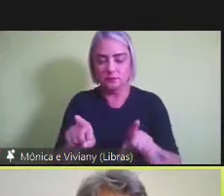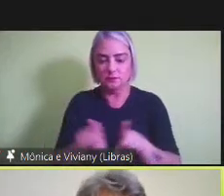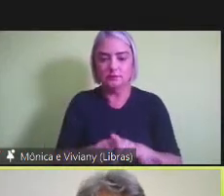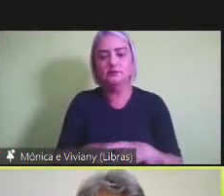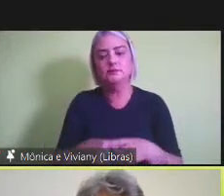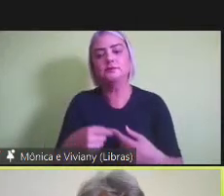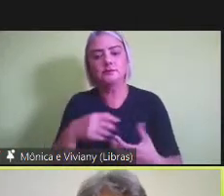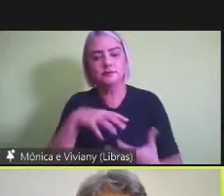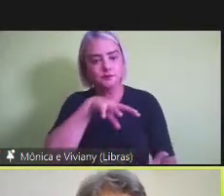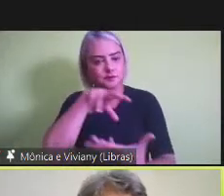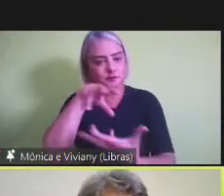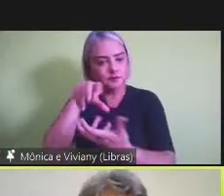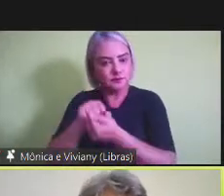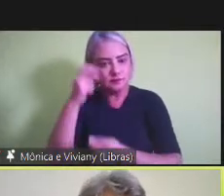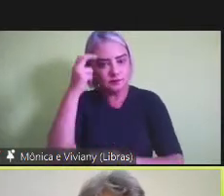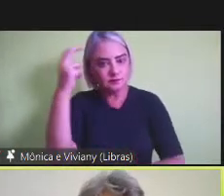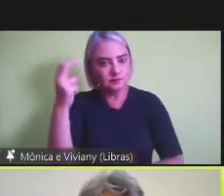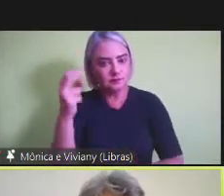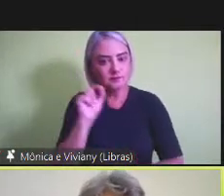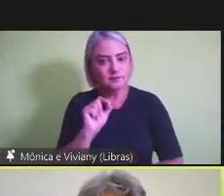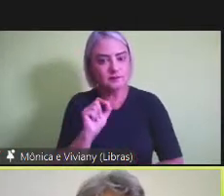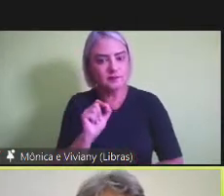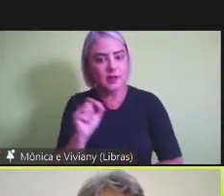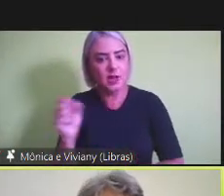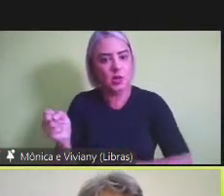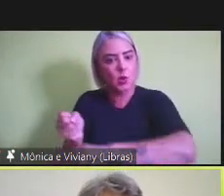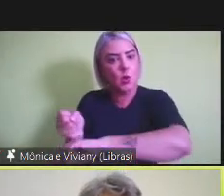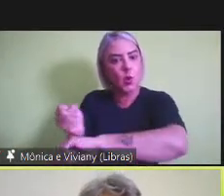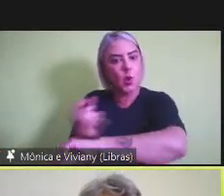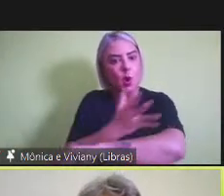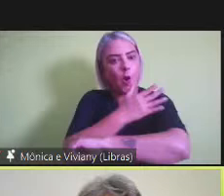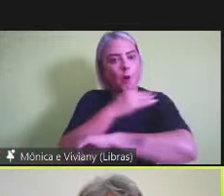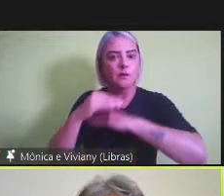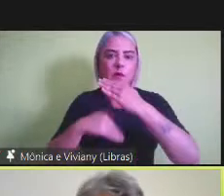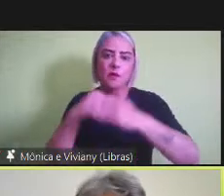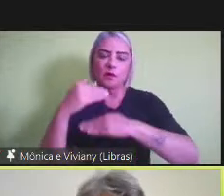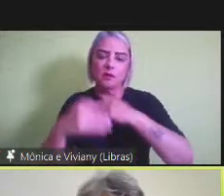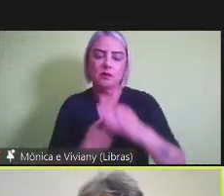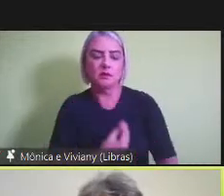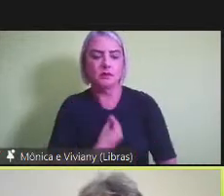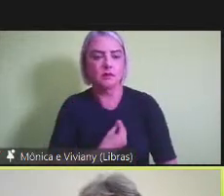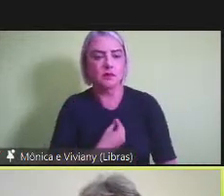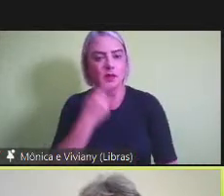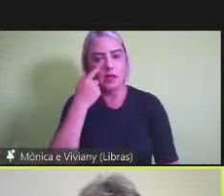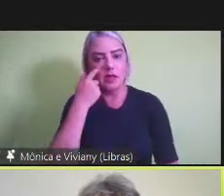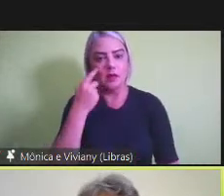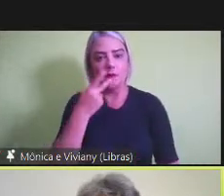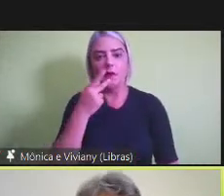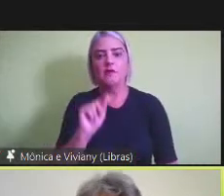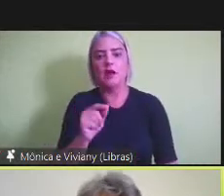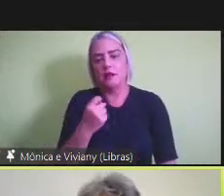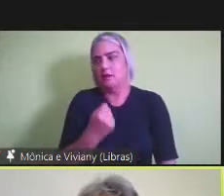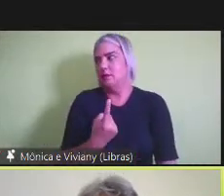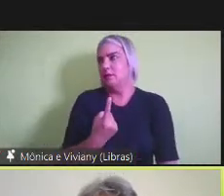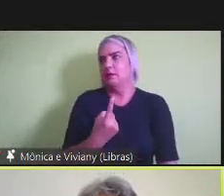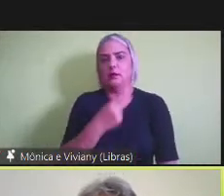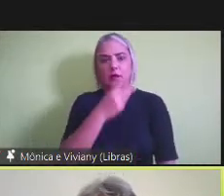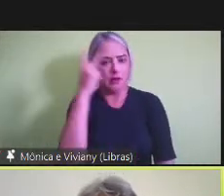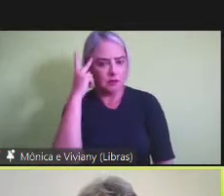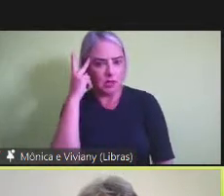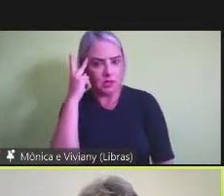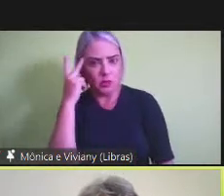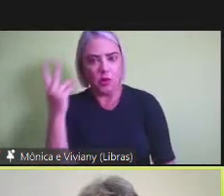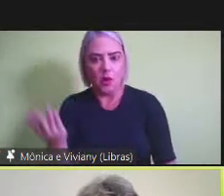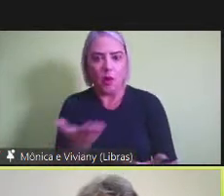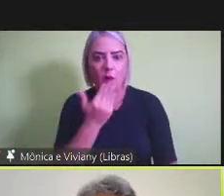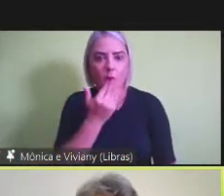also culture, right? That is a global culture. It's a contemporary culture. It's a process we're living in. You cannot say